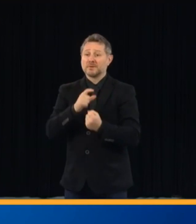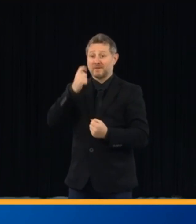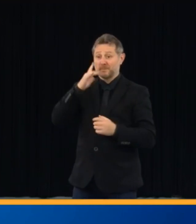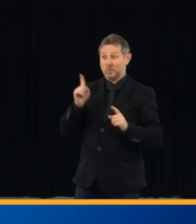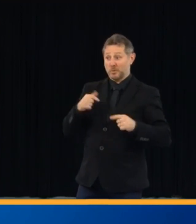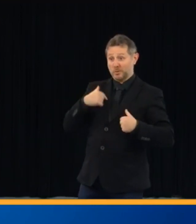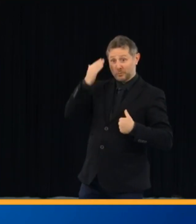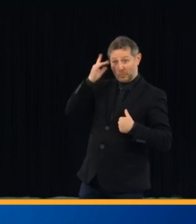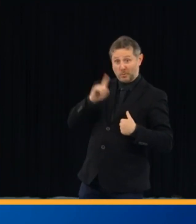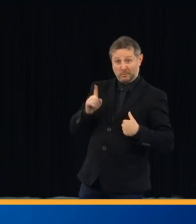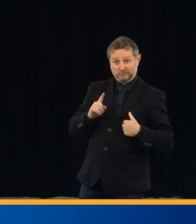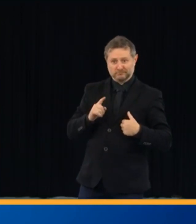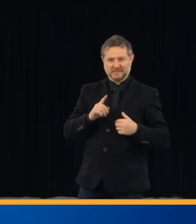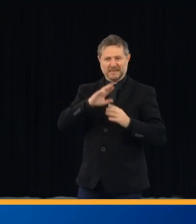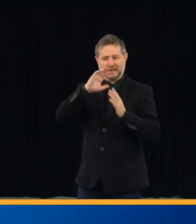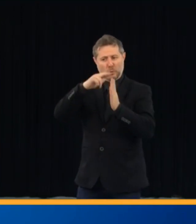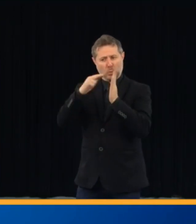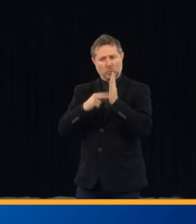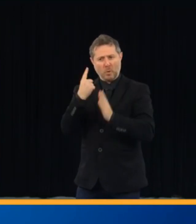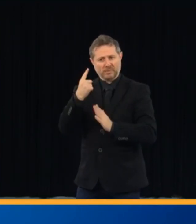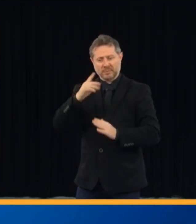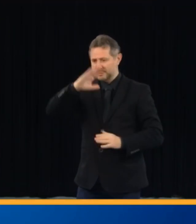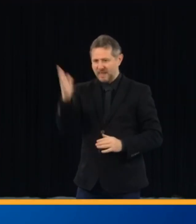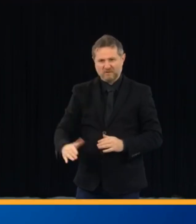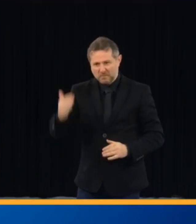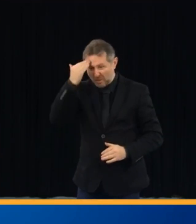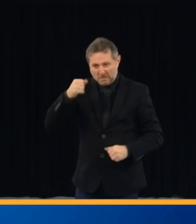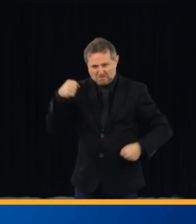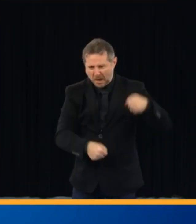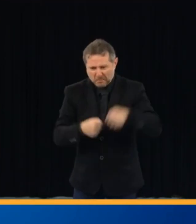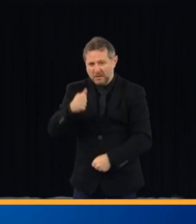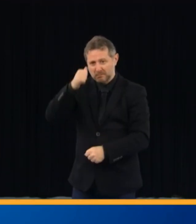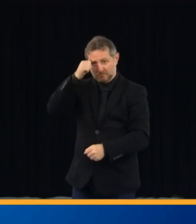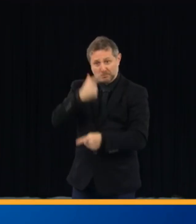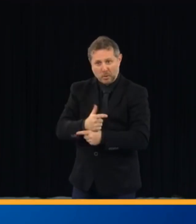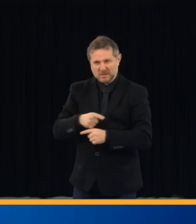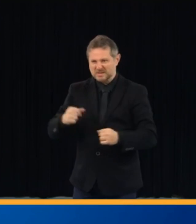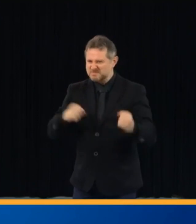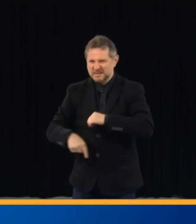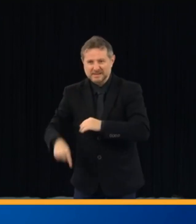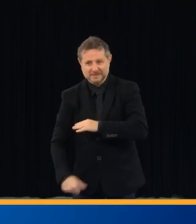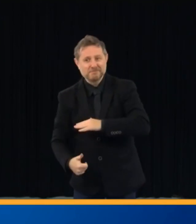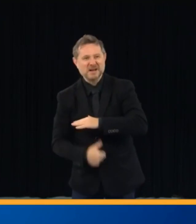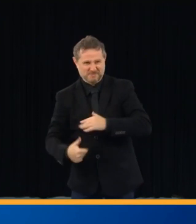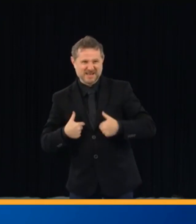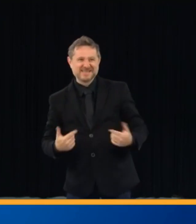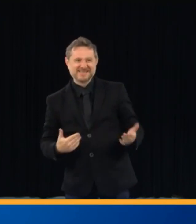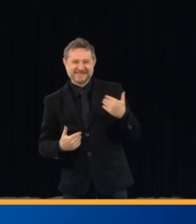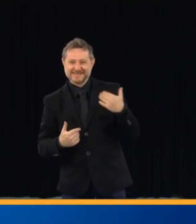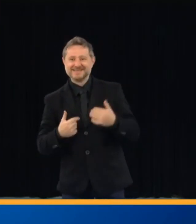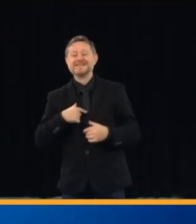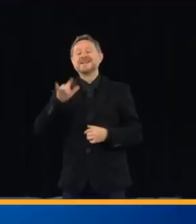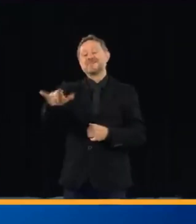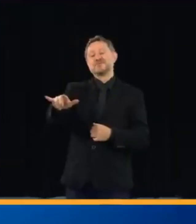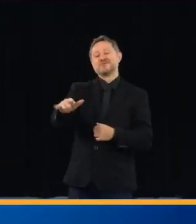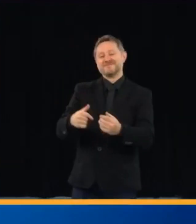never hit a brother when he's down, in the basement. Love you. In the basement. In the basement. Love you. Ciao.